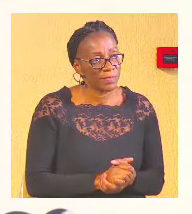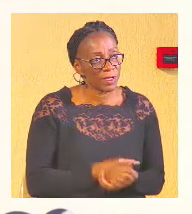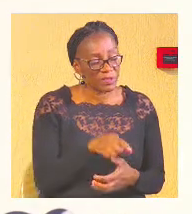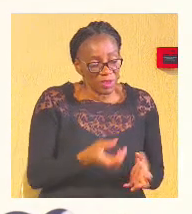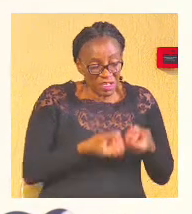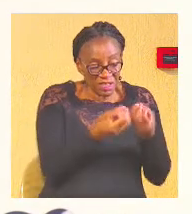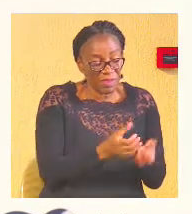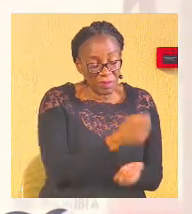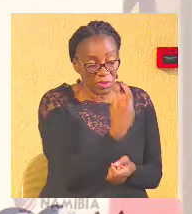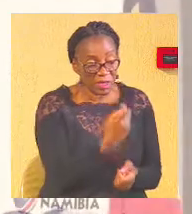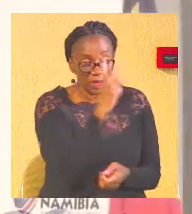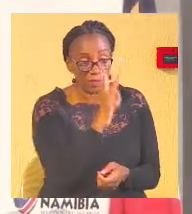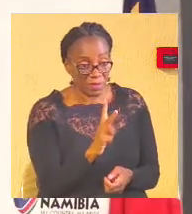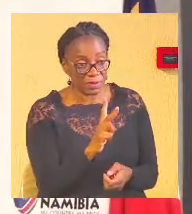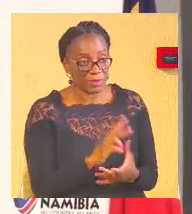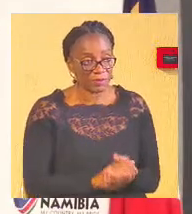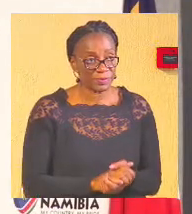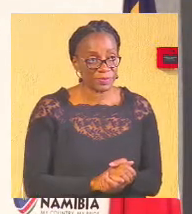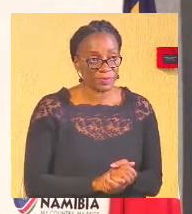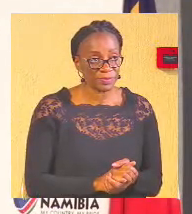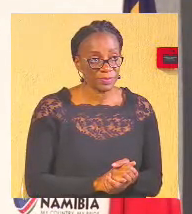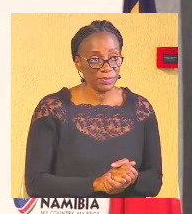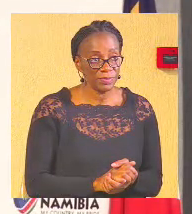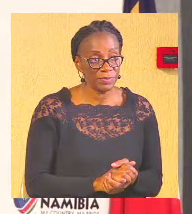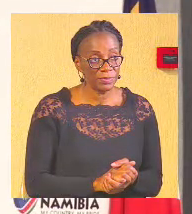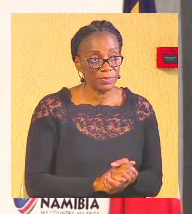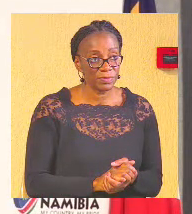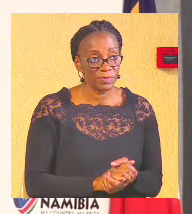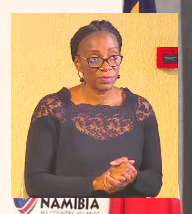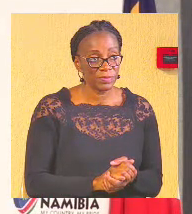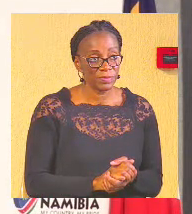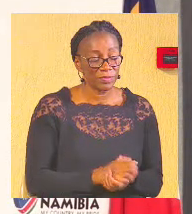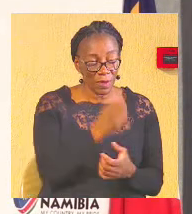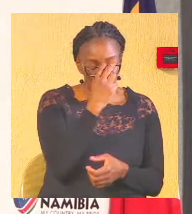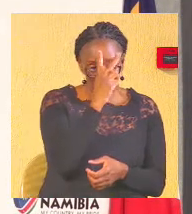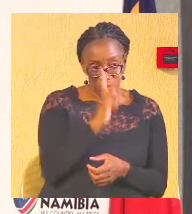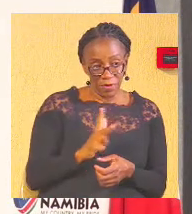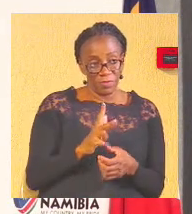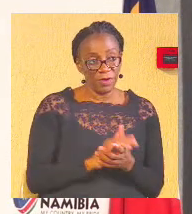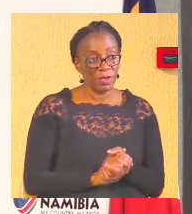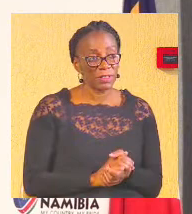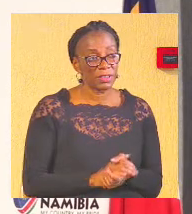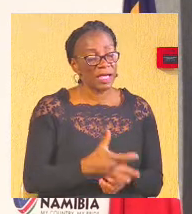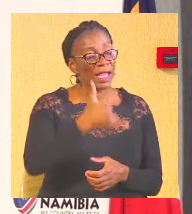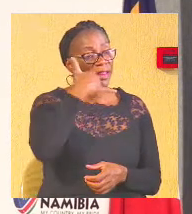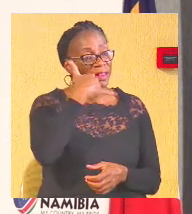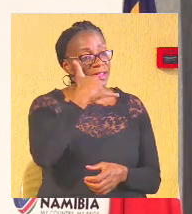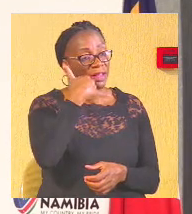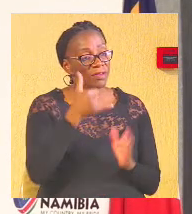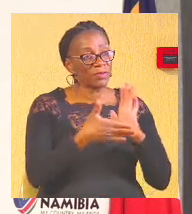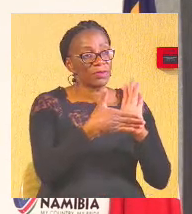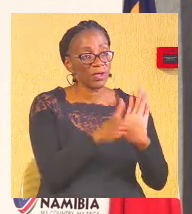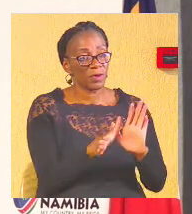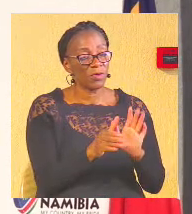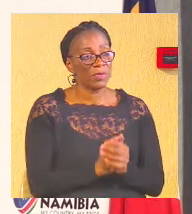Namibian for that matter. Okay. Just for a public viewer, I just want to inform you that our call-in line is open. The number